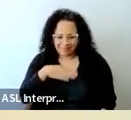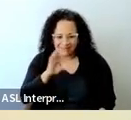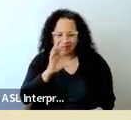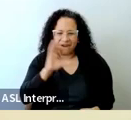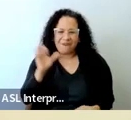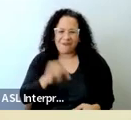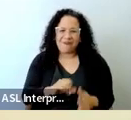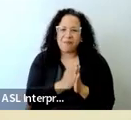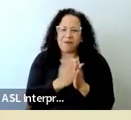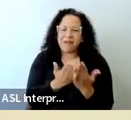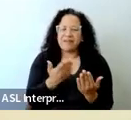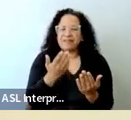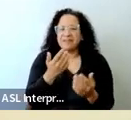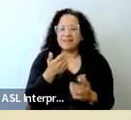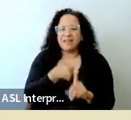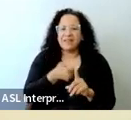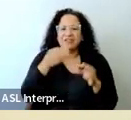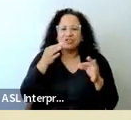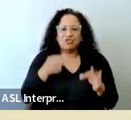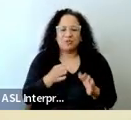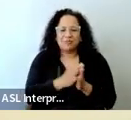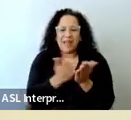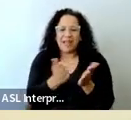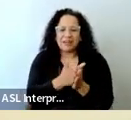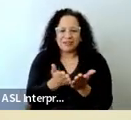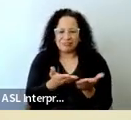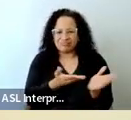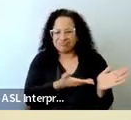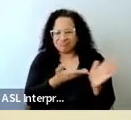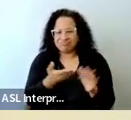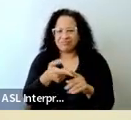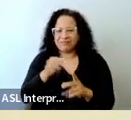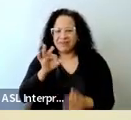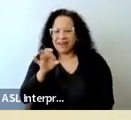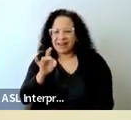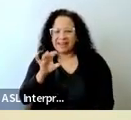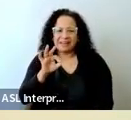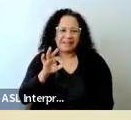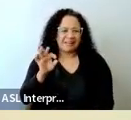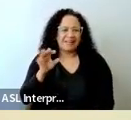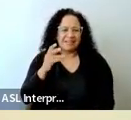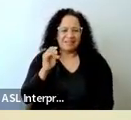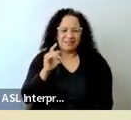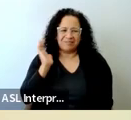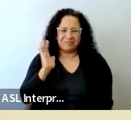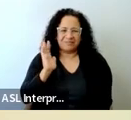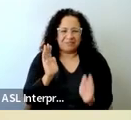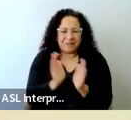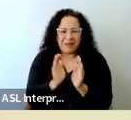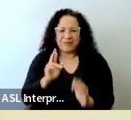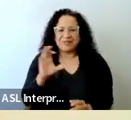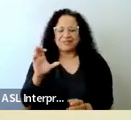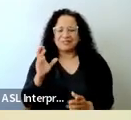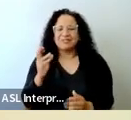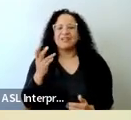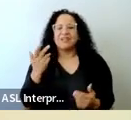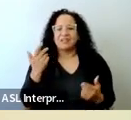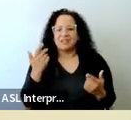1998, 1999, self-determination, dusting them off. It's a long time ago now. And we were a smaller regional center then. We